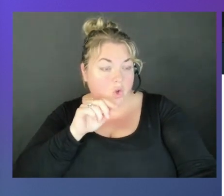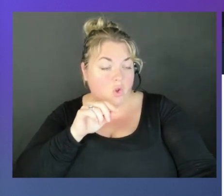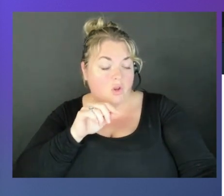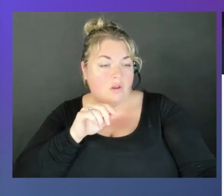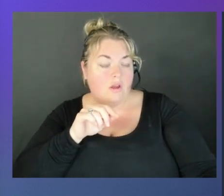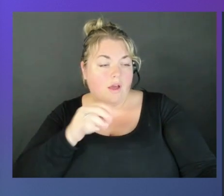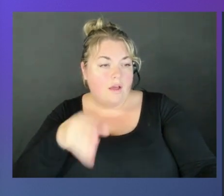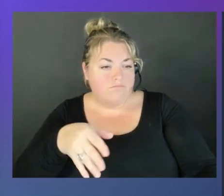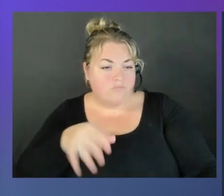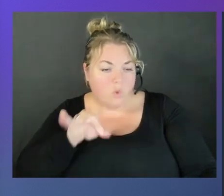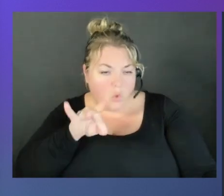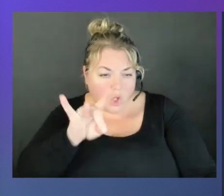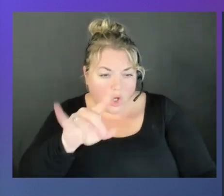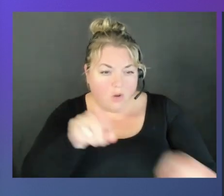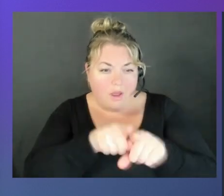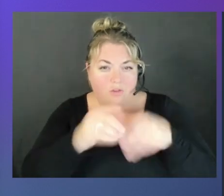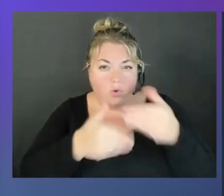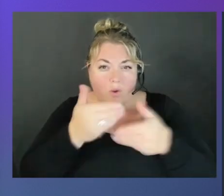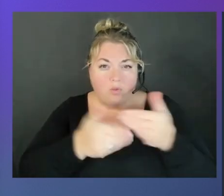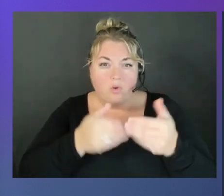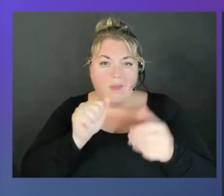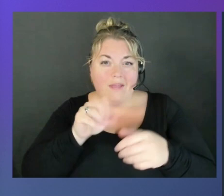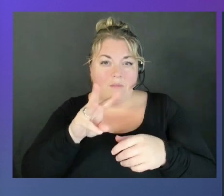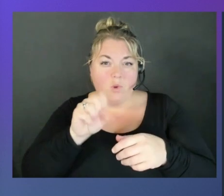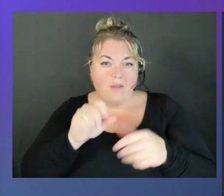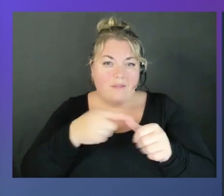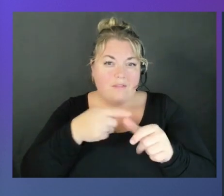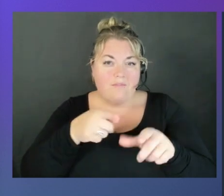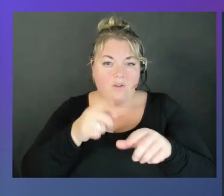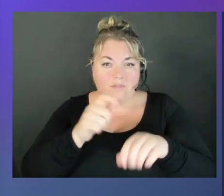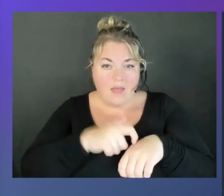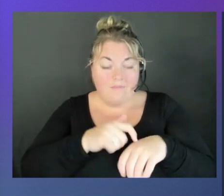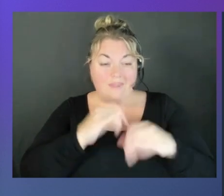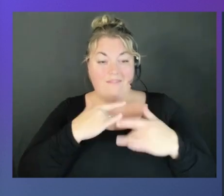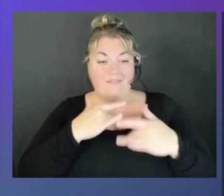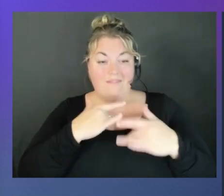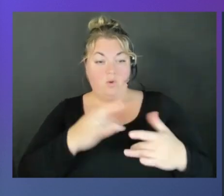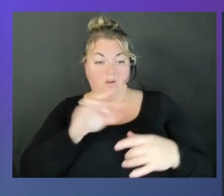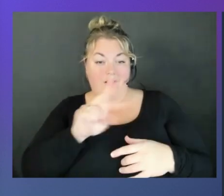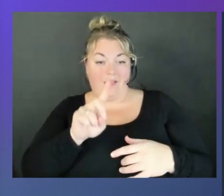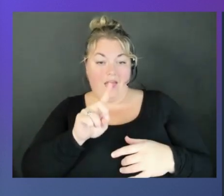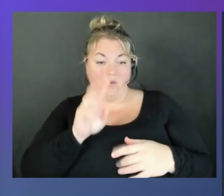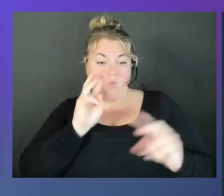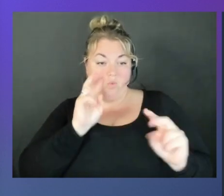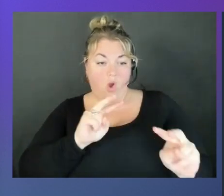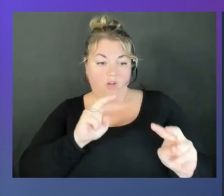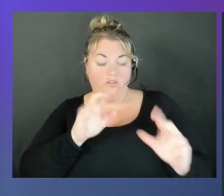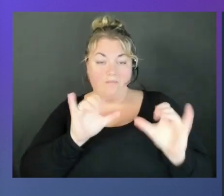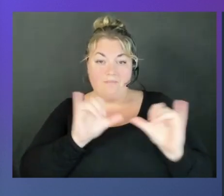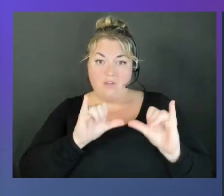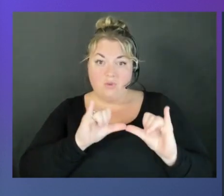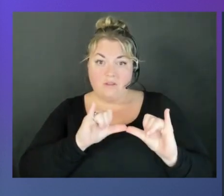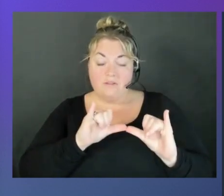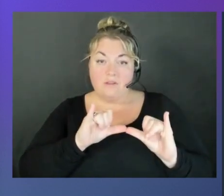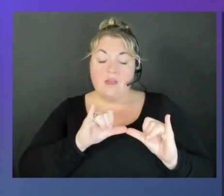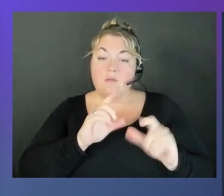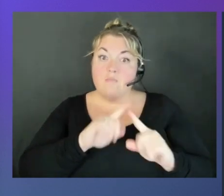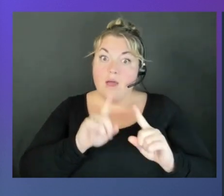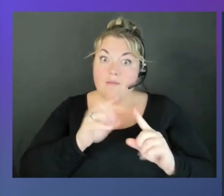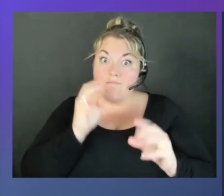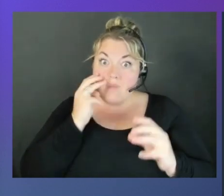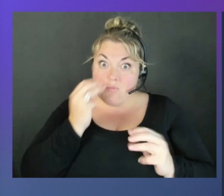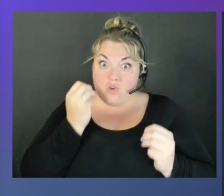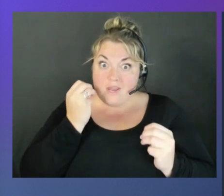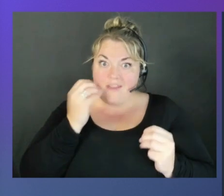people learning AWS for the first time, the typical CloudWatch metrics, CPU and disk, but memory is the one that is the gotcha